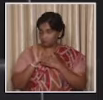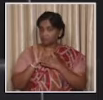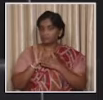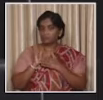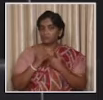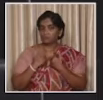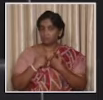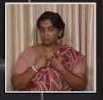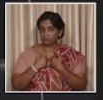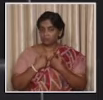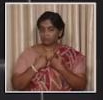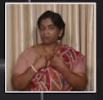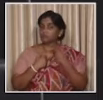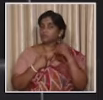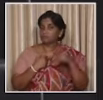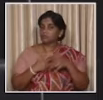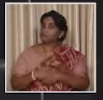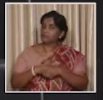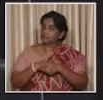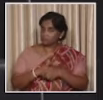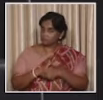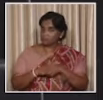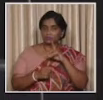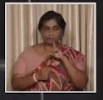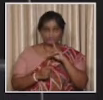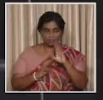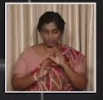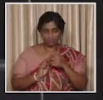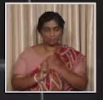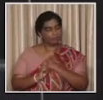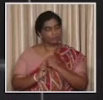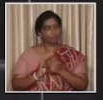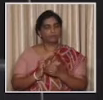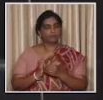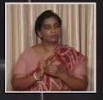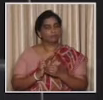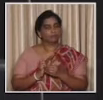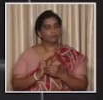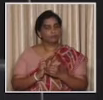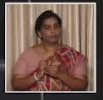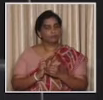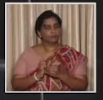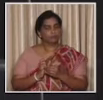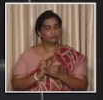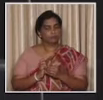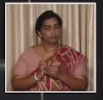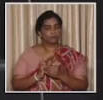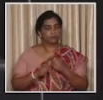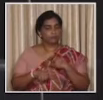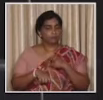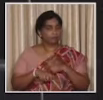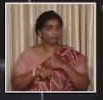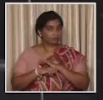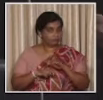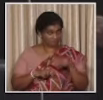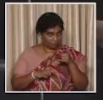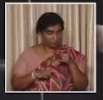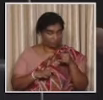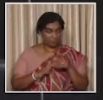the Minister. You have some more time? No. No, I can give you. My time is up, right? Yeah. So,